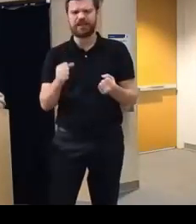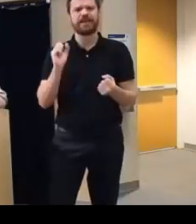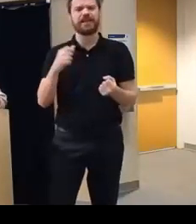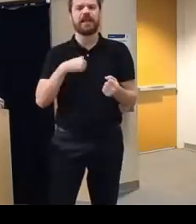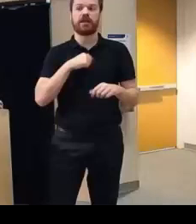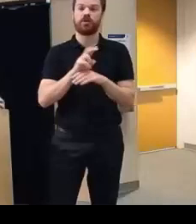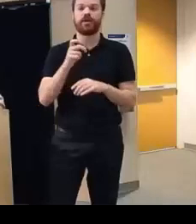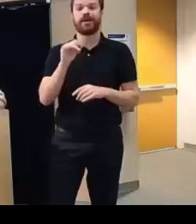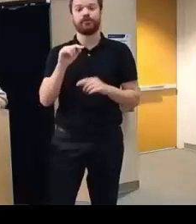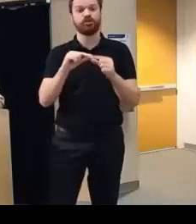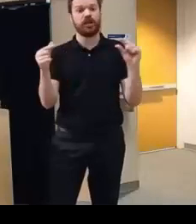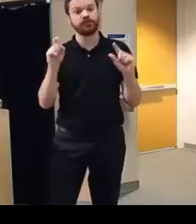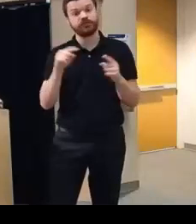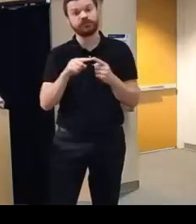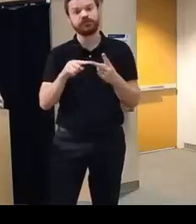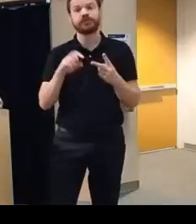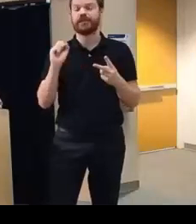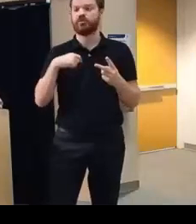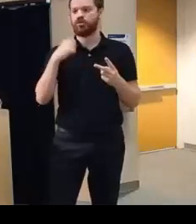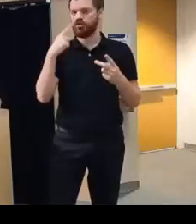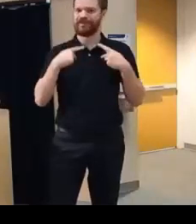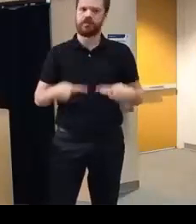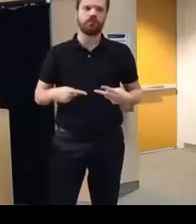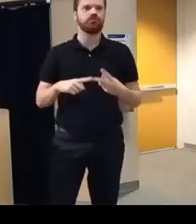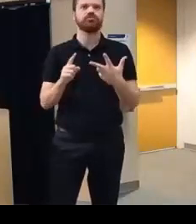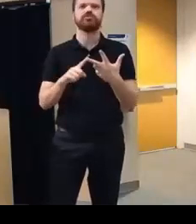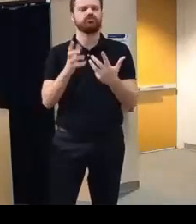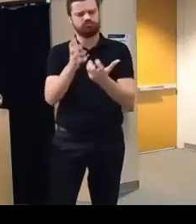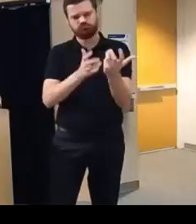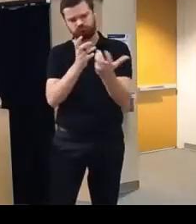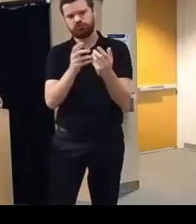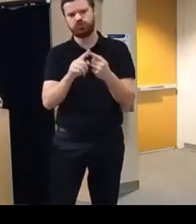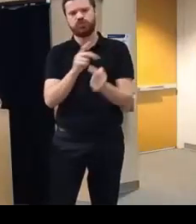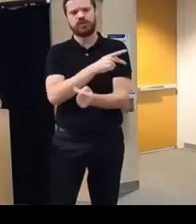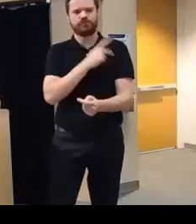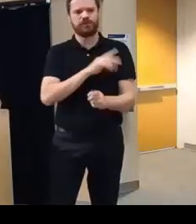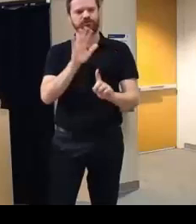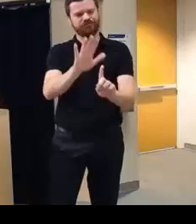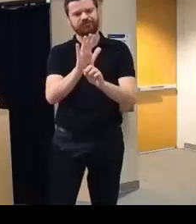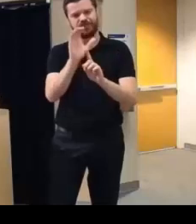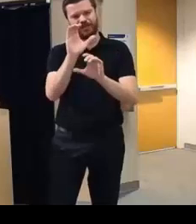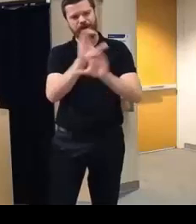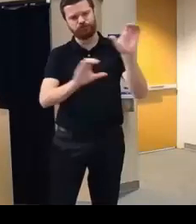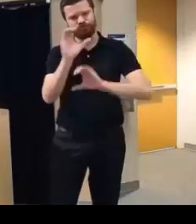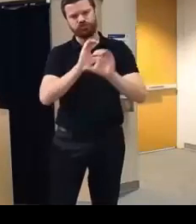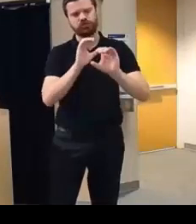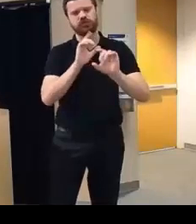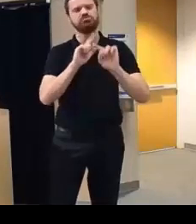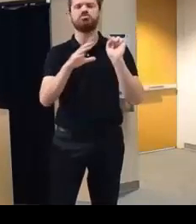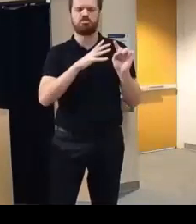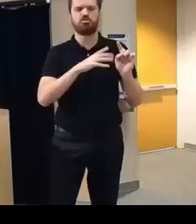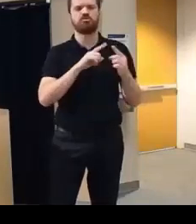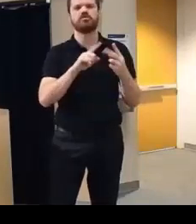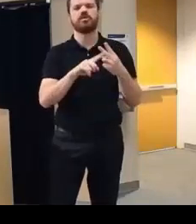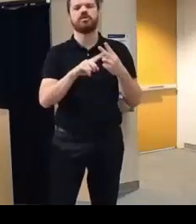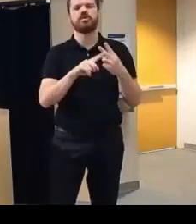use epigenetics? Can we understand physiology and really tailor things to patients' chemistry? And I was like, but what about tailoring it to